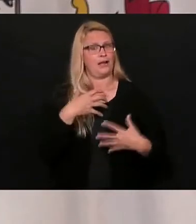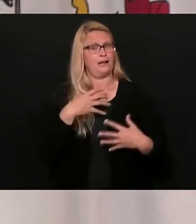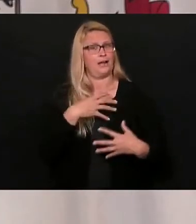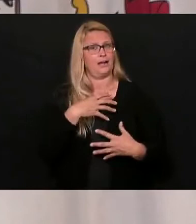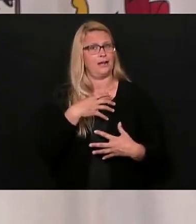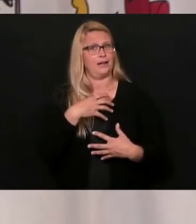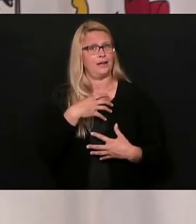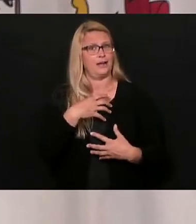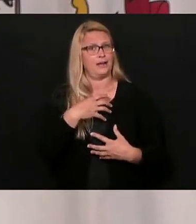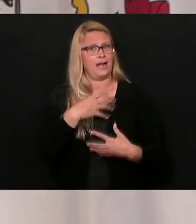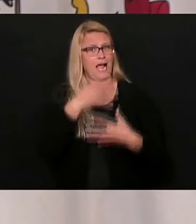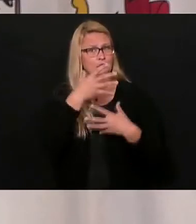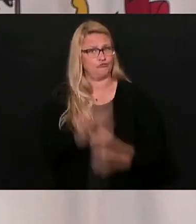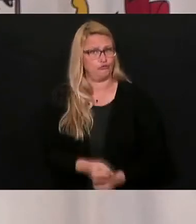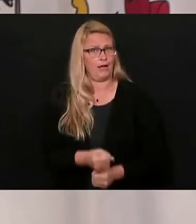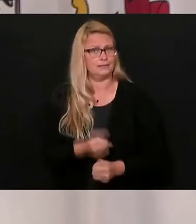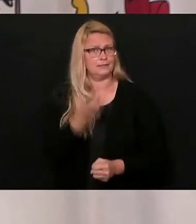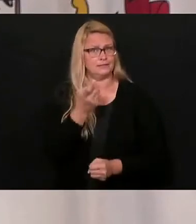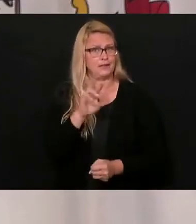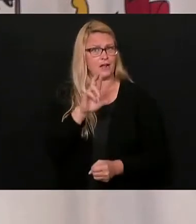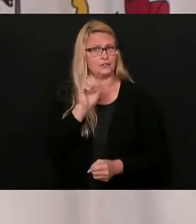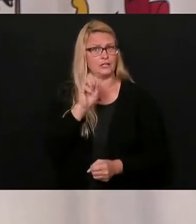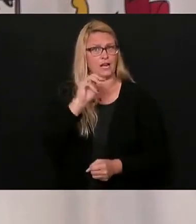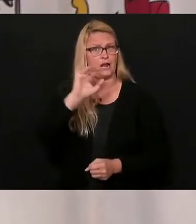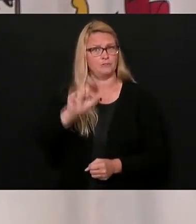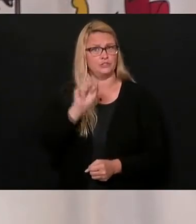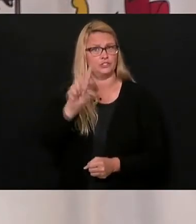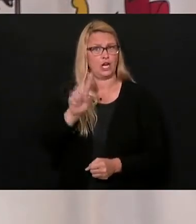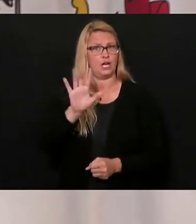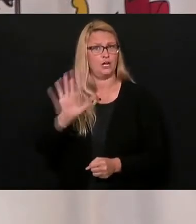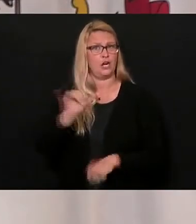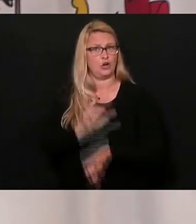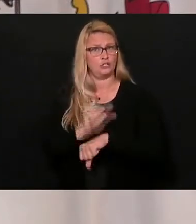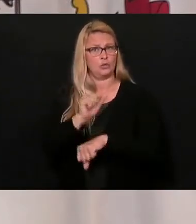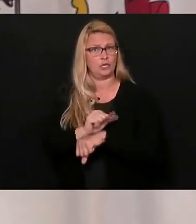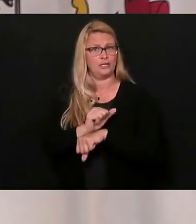Dr. Amjad and the great job she's been doing, and